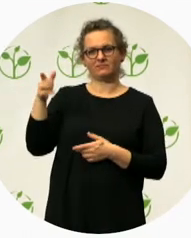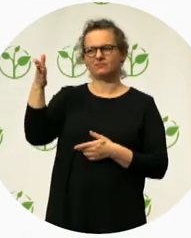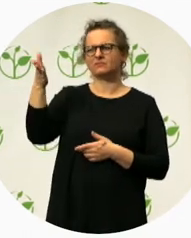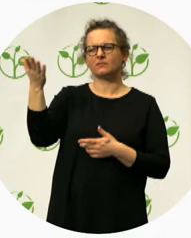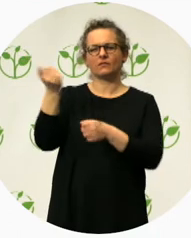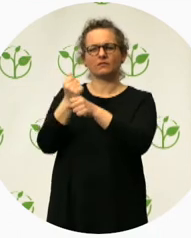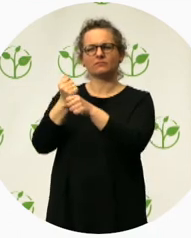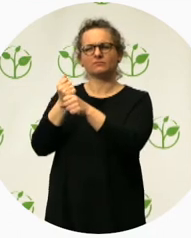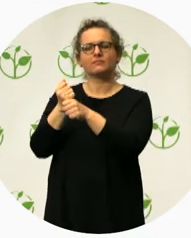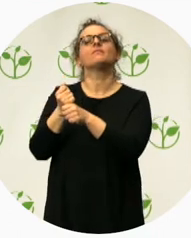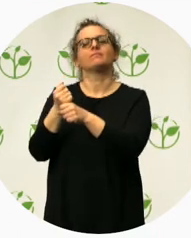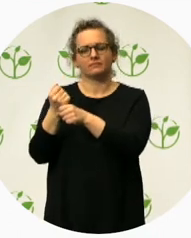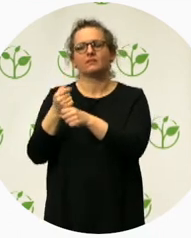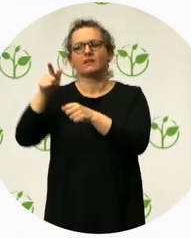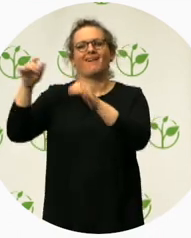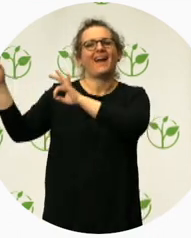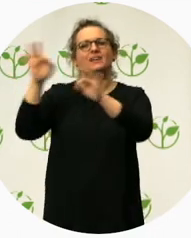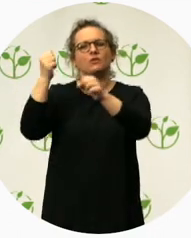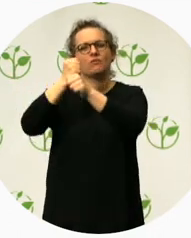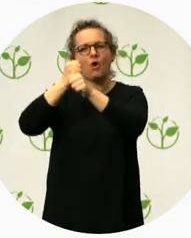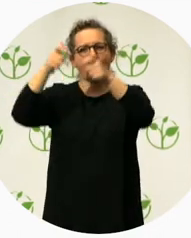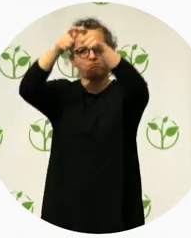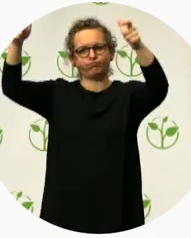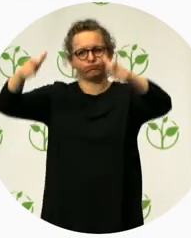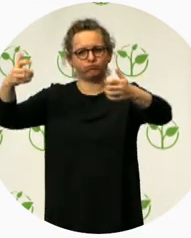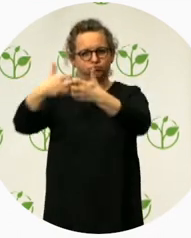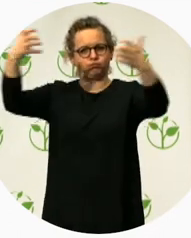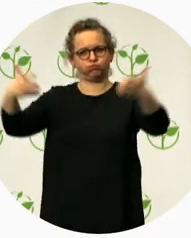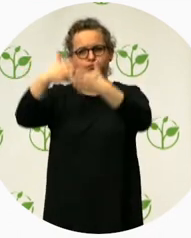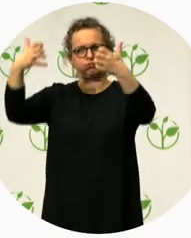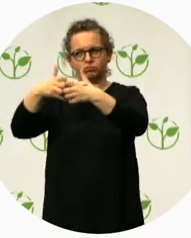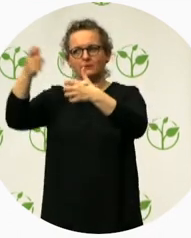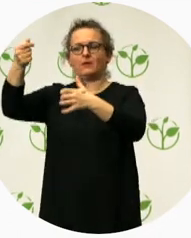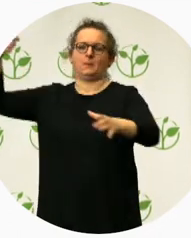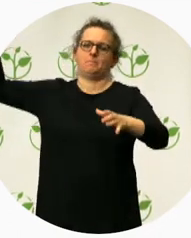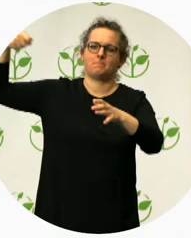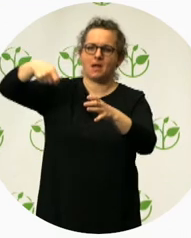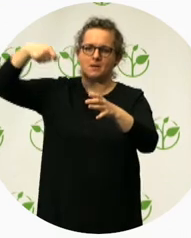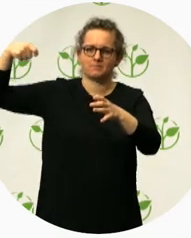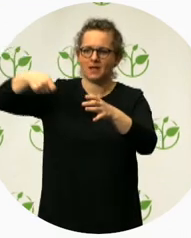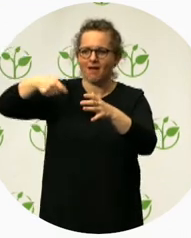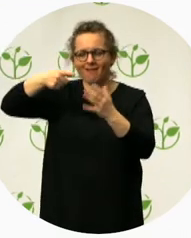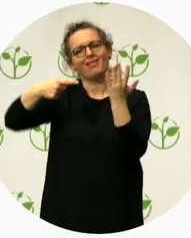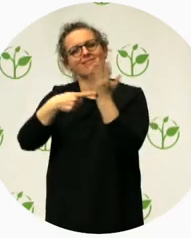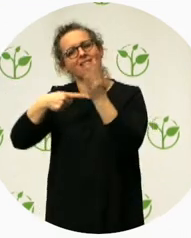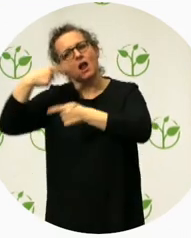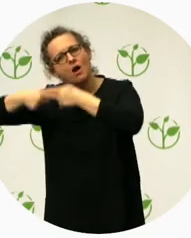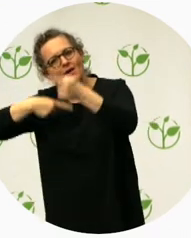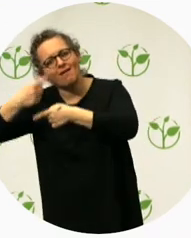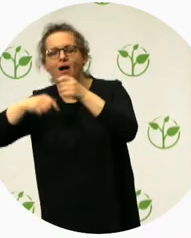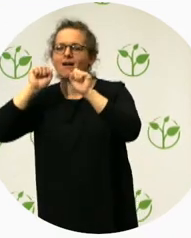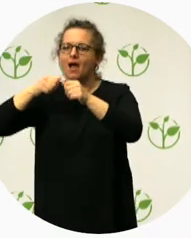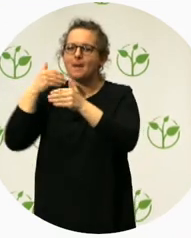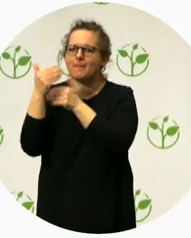all over the place right now. And it's, people are skeptical a lot of times of drone because of the history and the branding of drones, ethically,